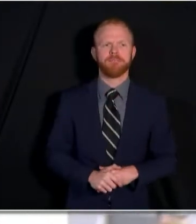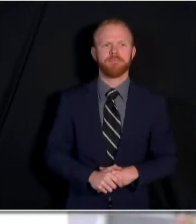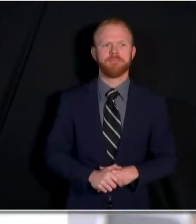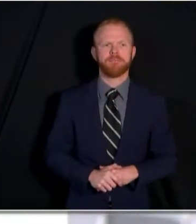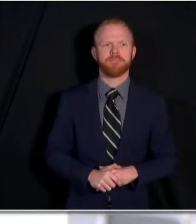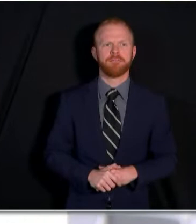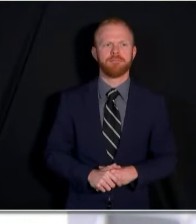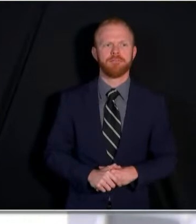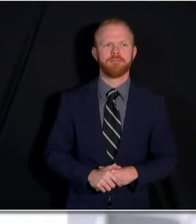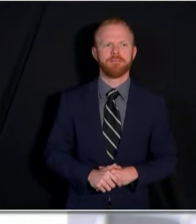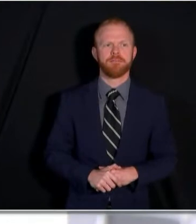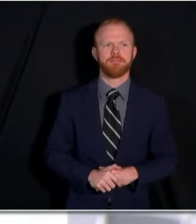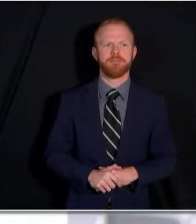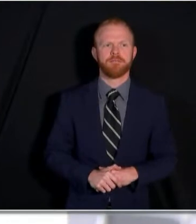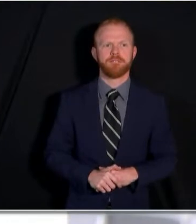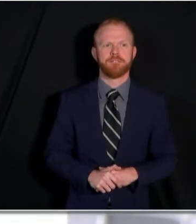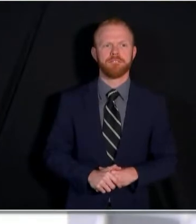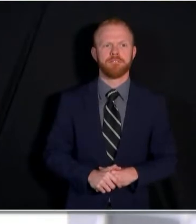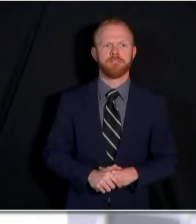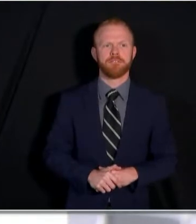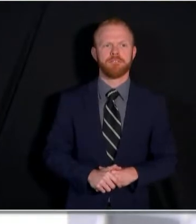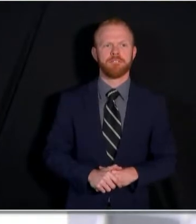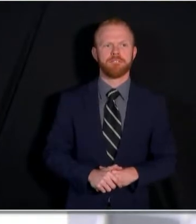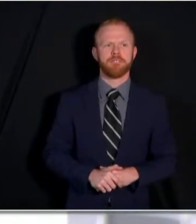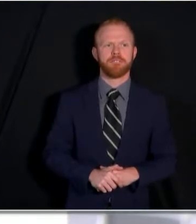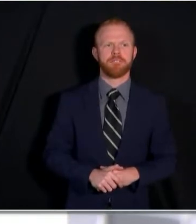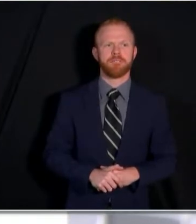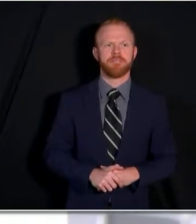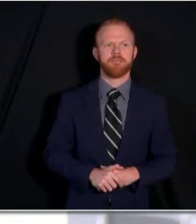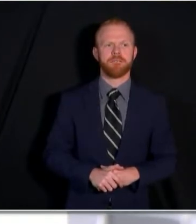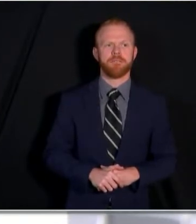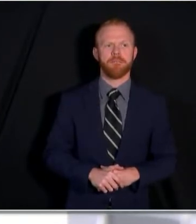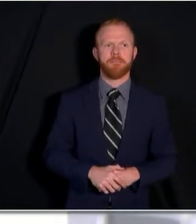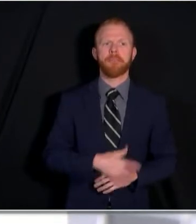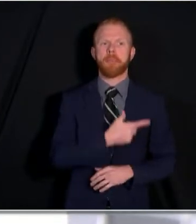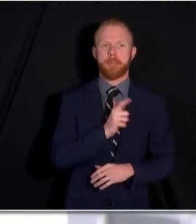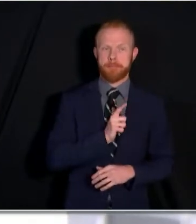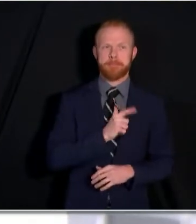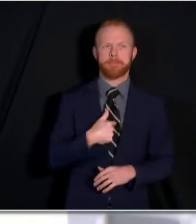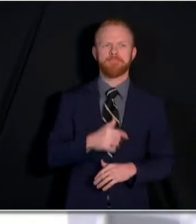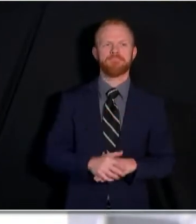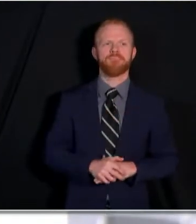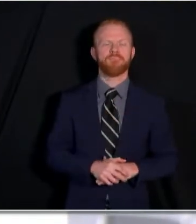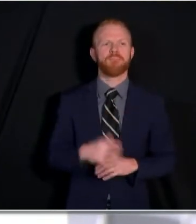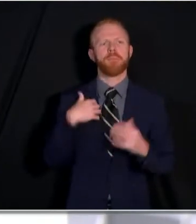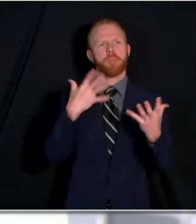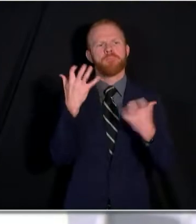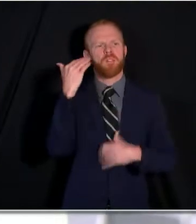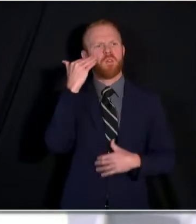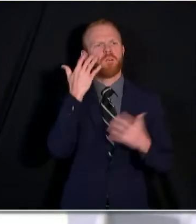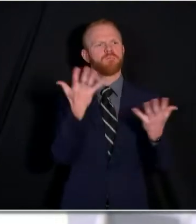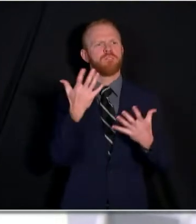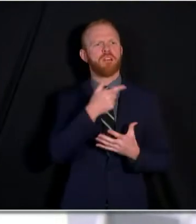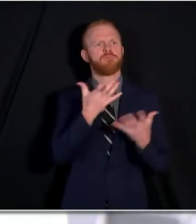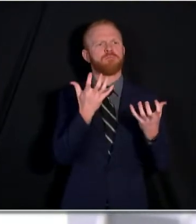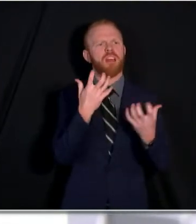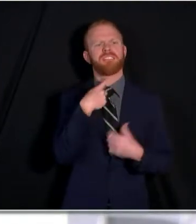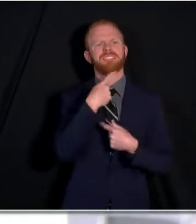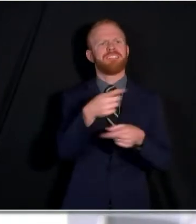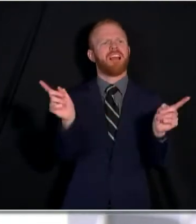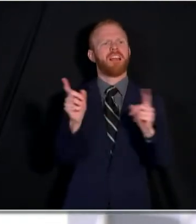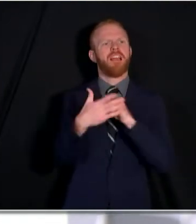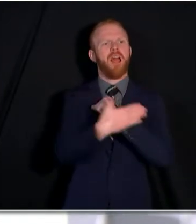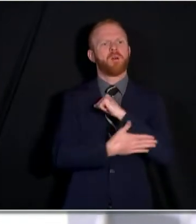Hi, Mayor. I'm with the CBS station here locally. Wondering what you would like to say to counties who say they want to opt out of